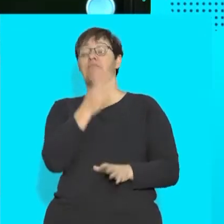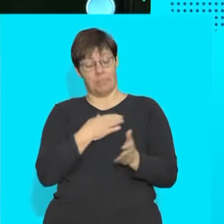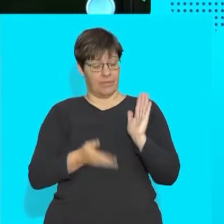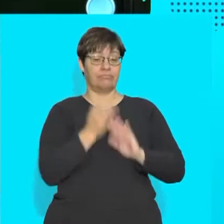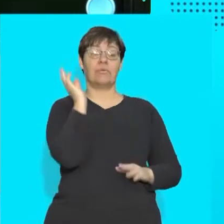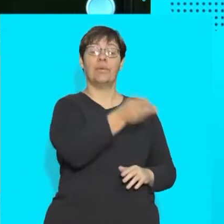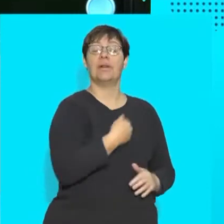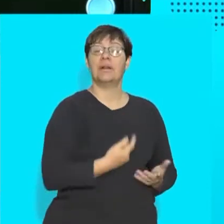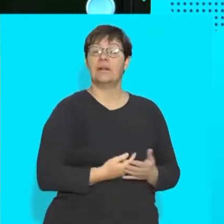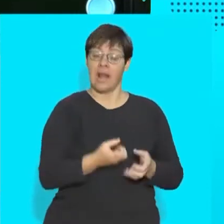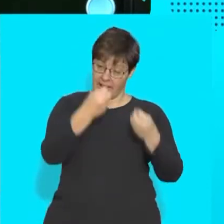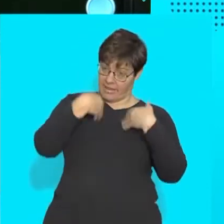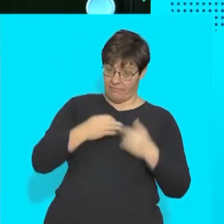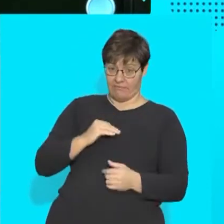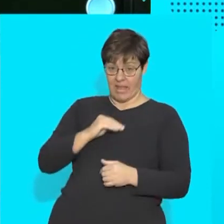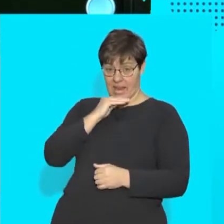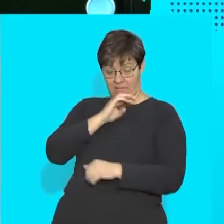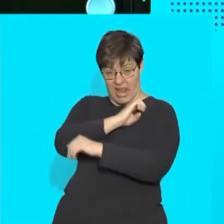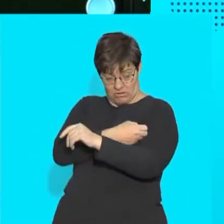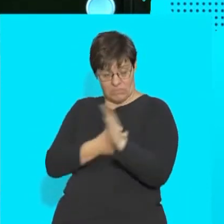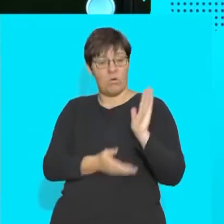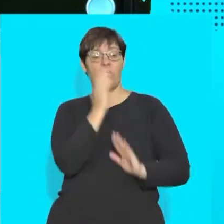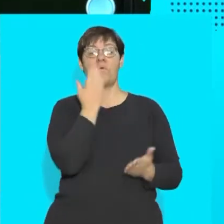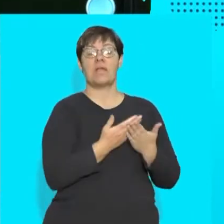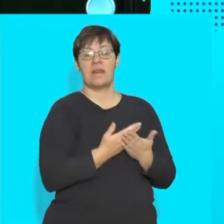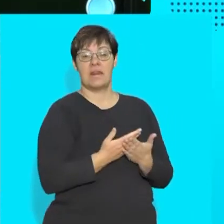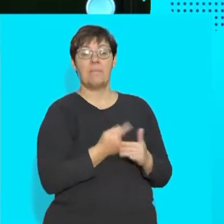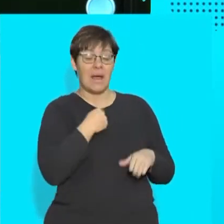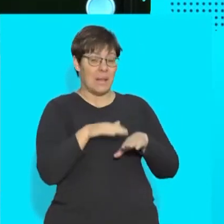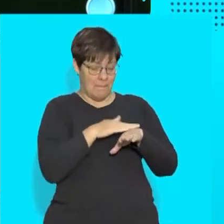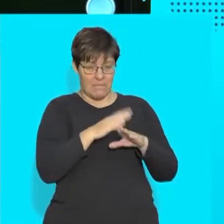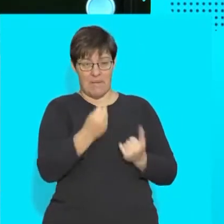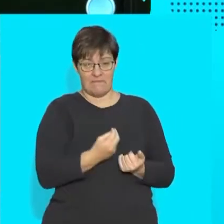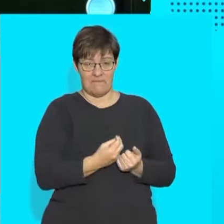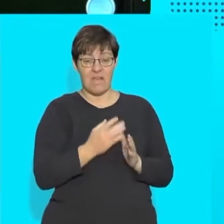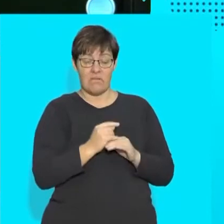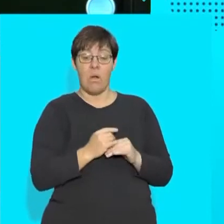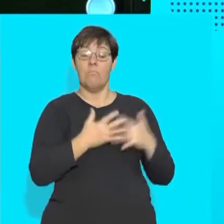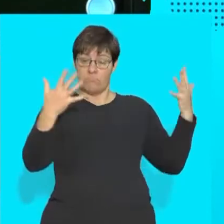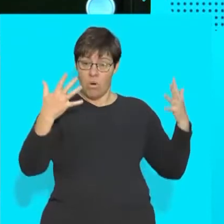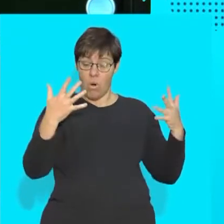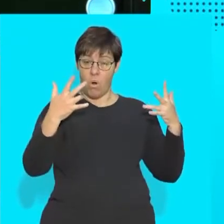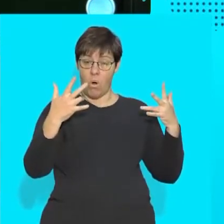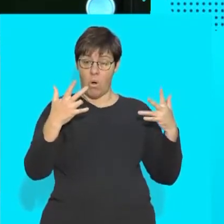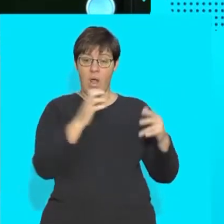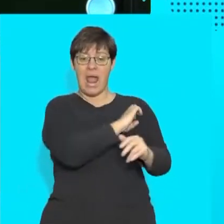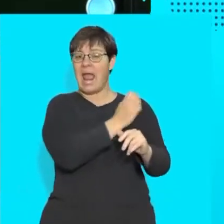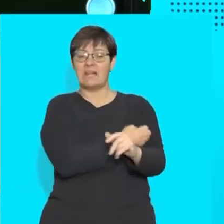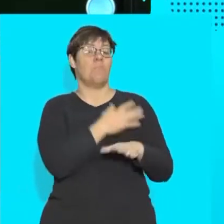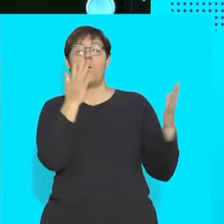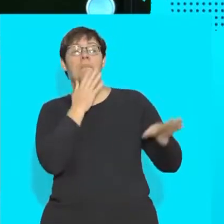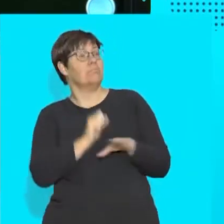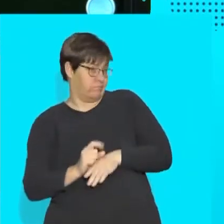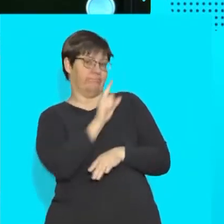energy. Give me enough energy and I'll go, but there's a minimum. If you give me more energy than that, we're